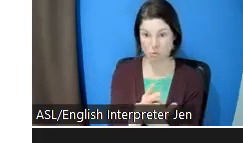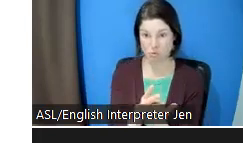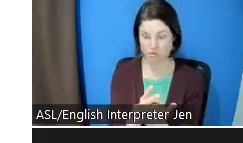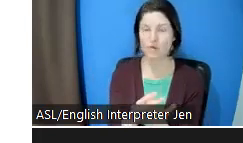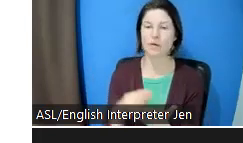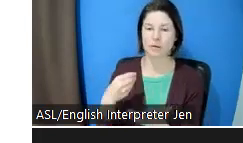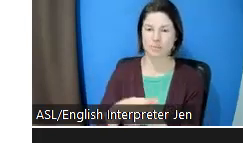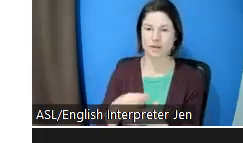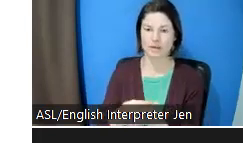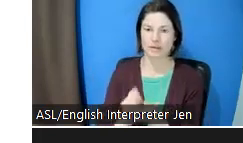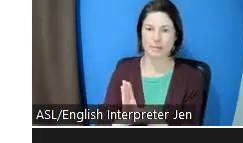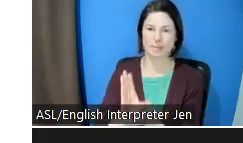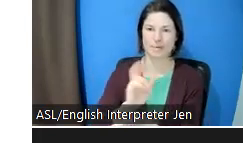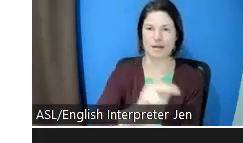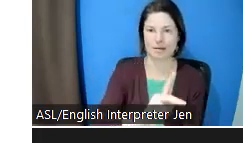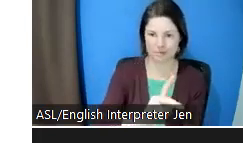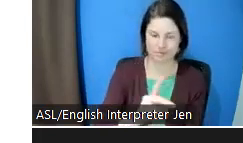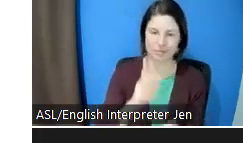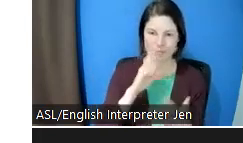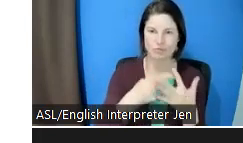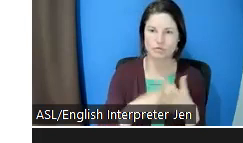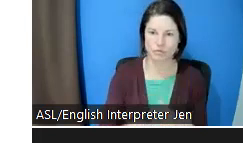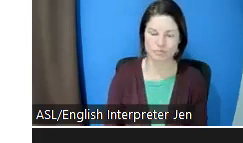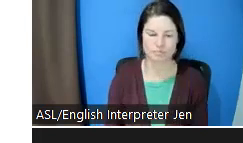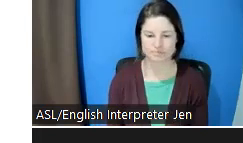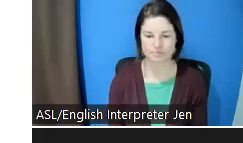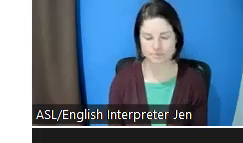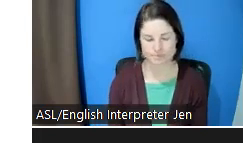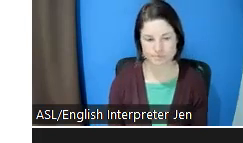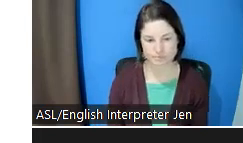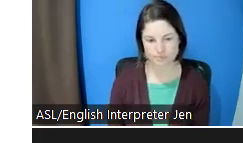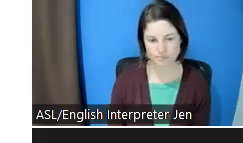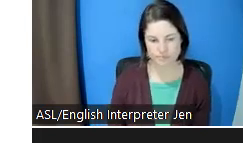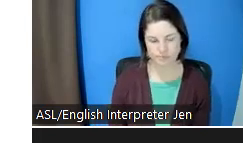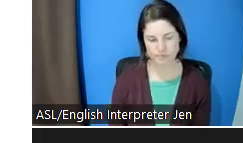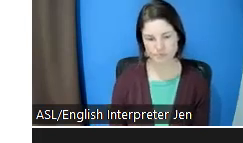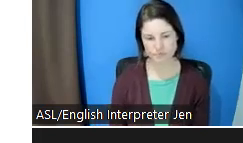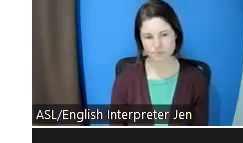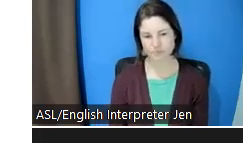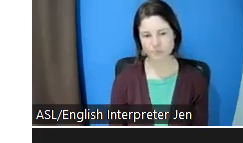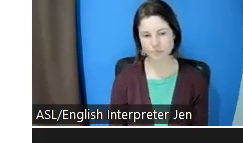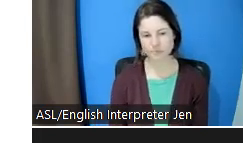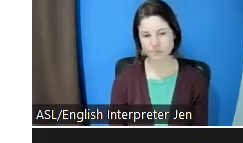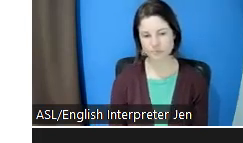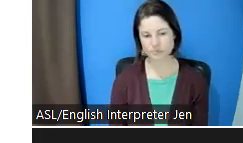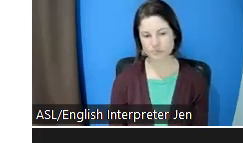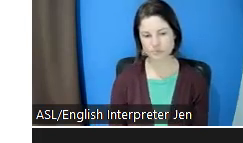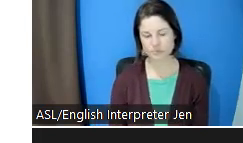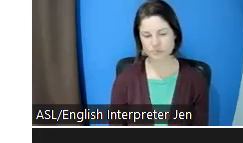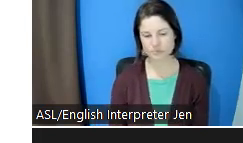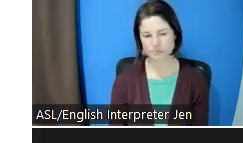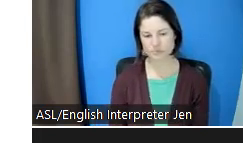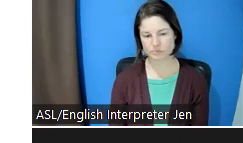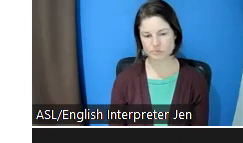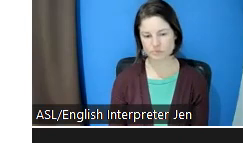process will commence. So what are we looking for? And this